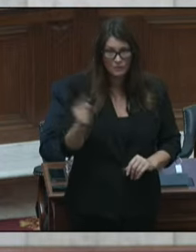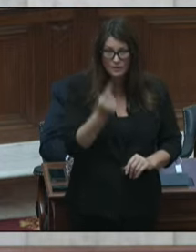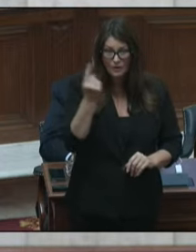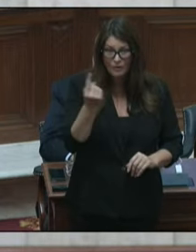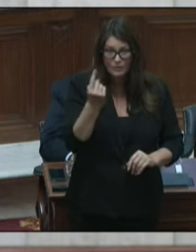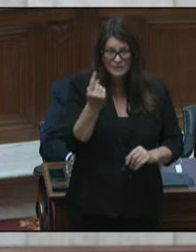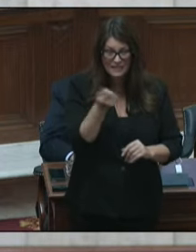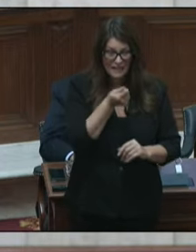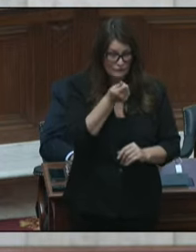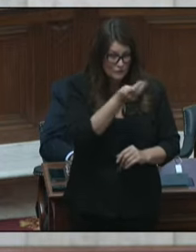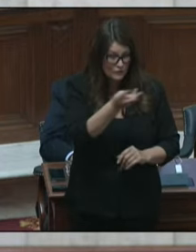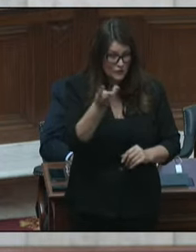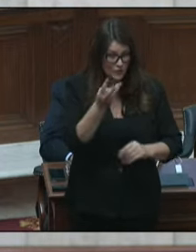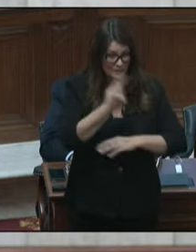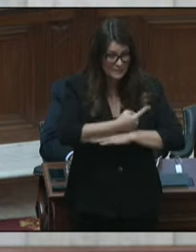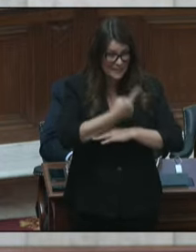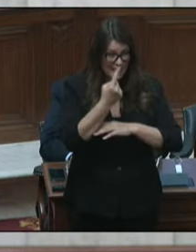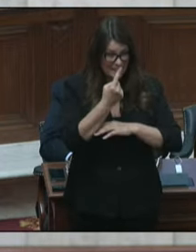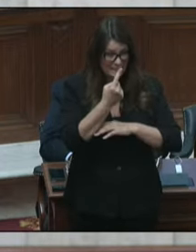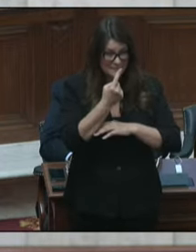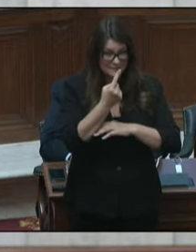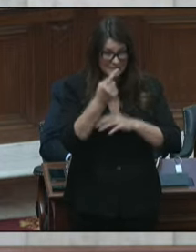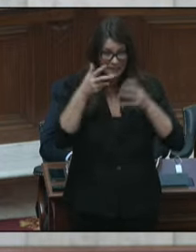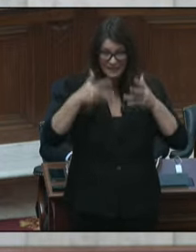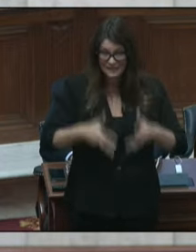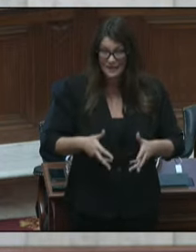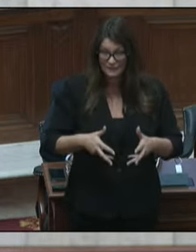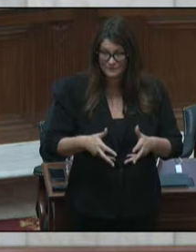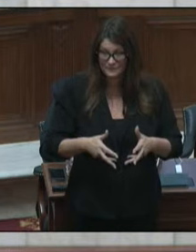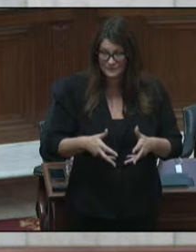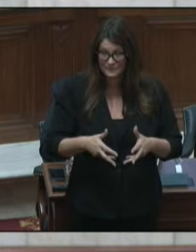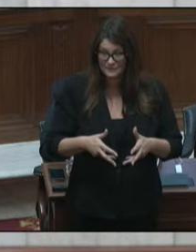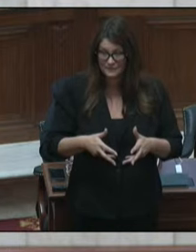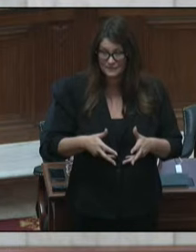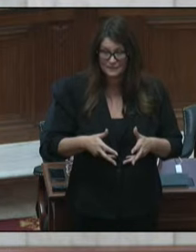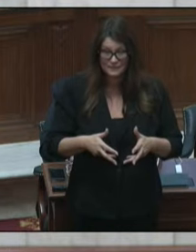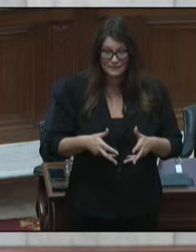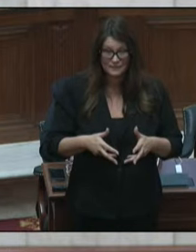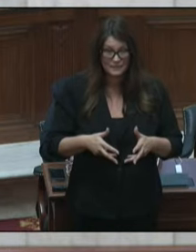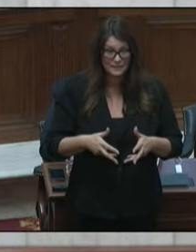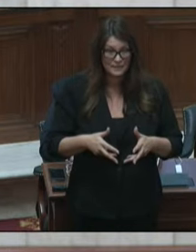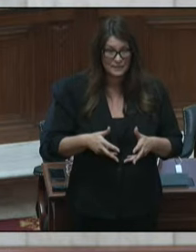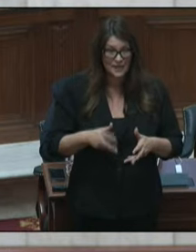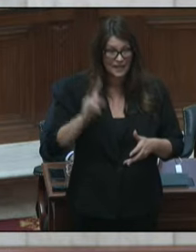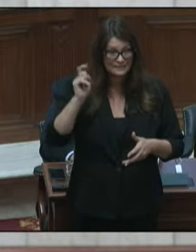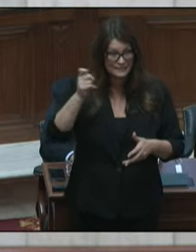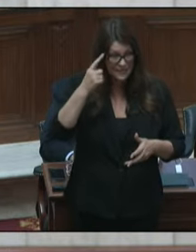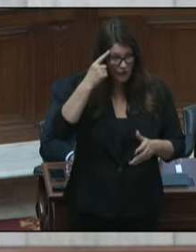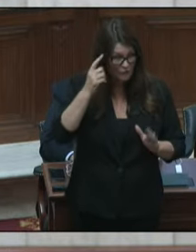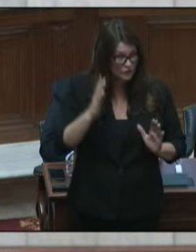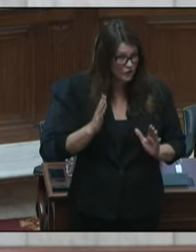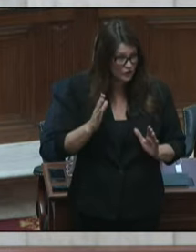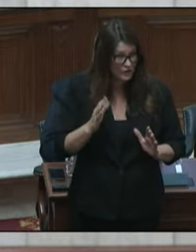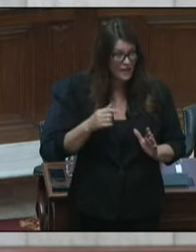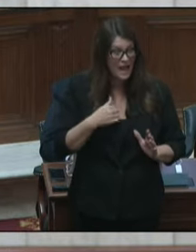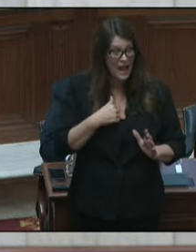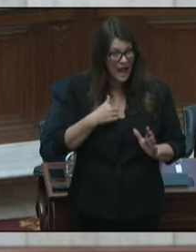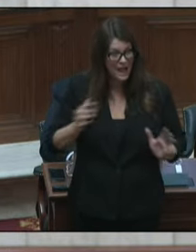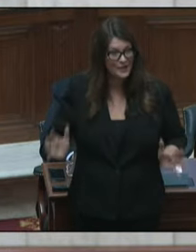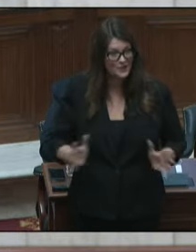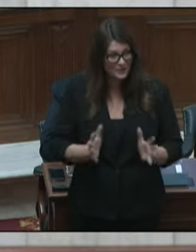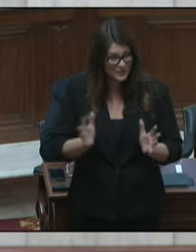few days or months left remaining as governor, I encourage